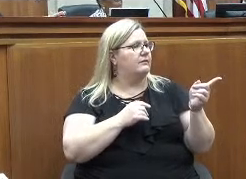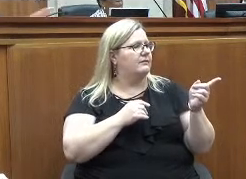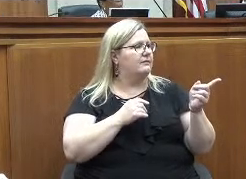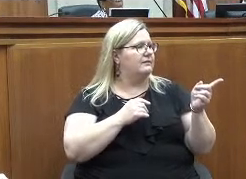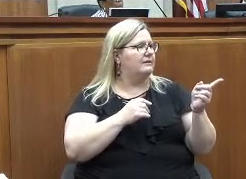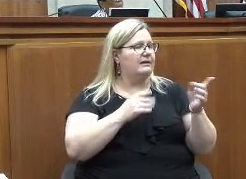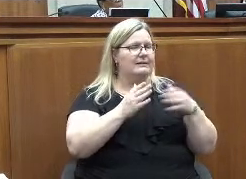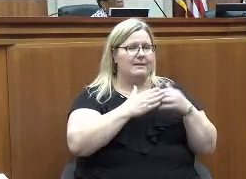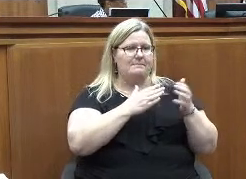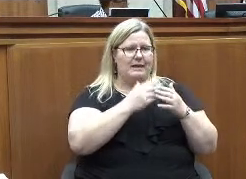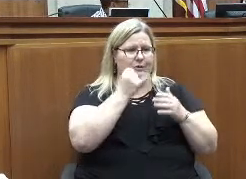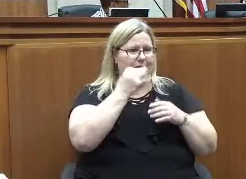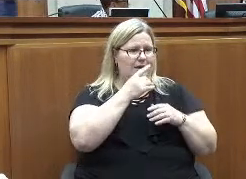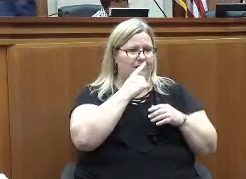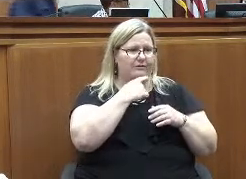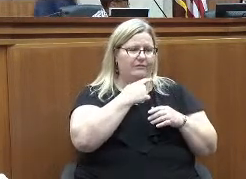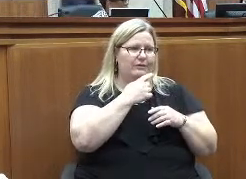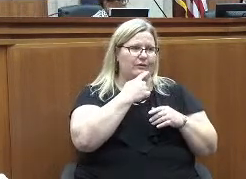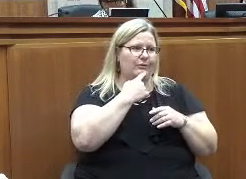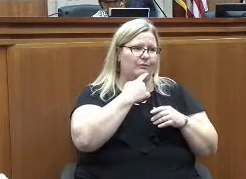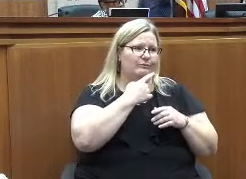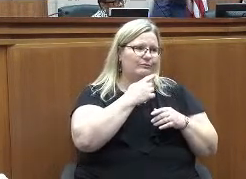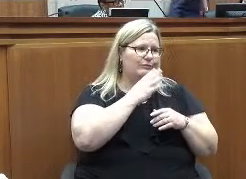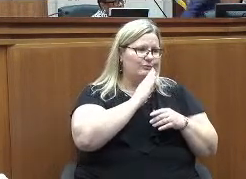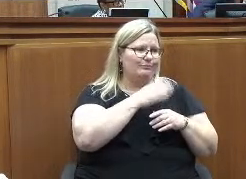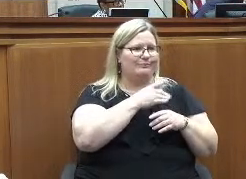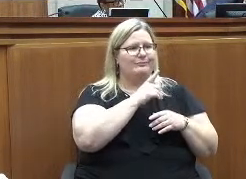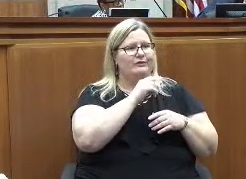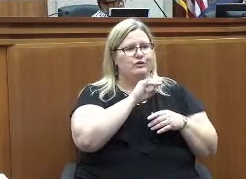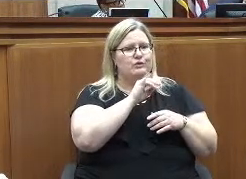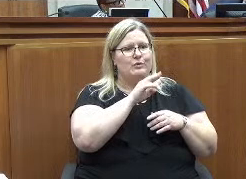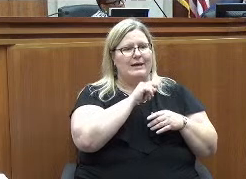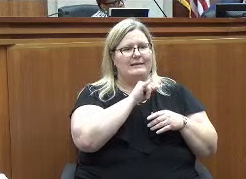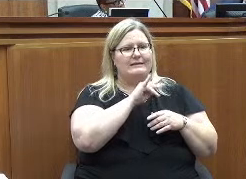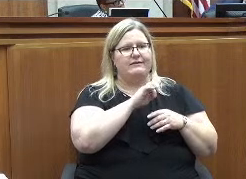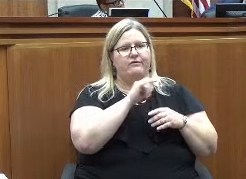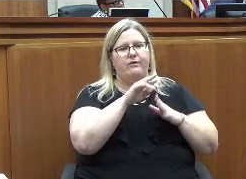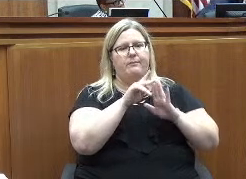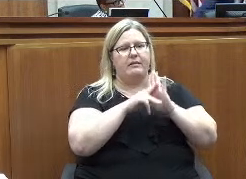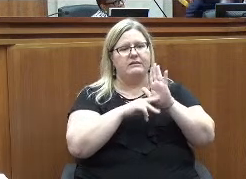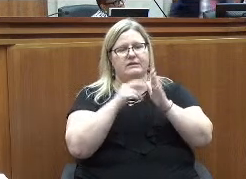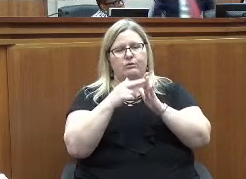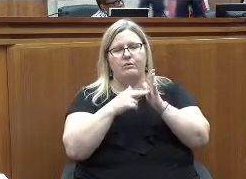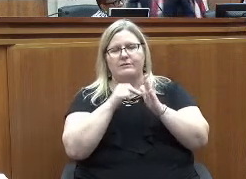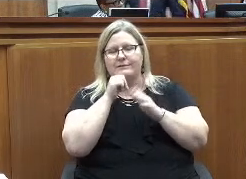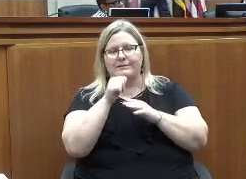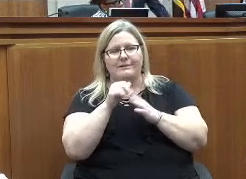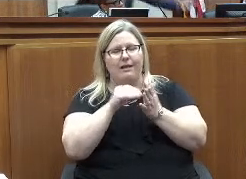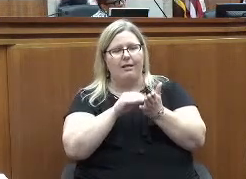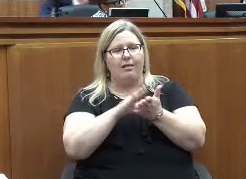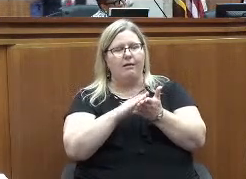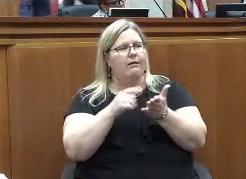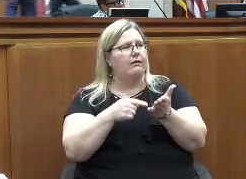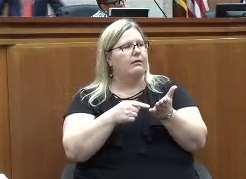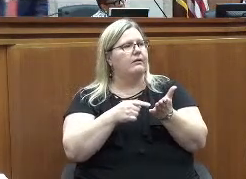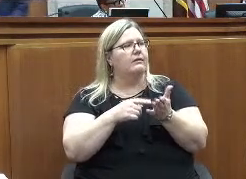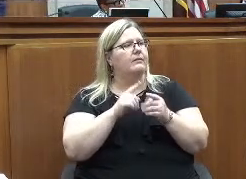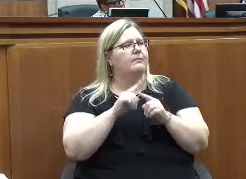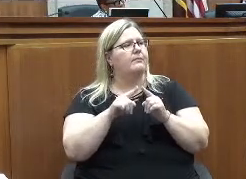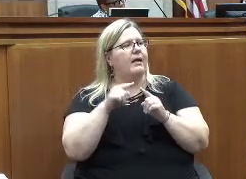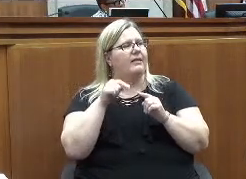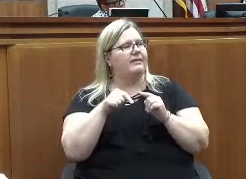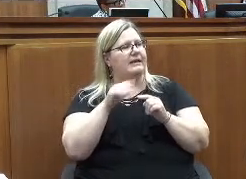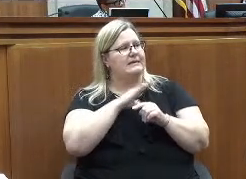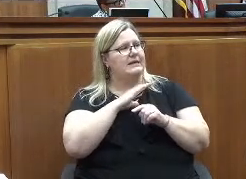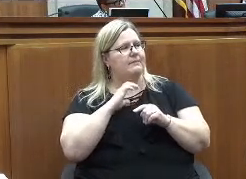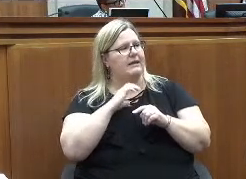directive, a policy, or a rule, it's not noticed. This is contemplating this board and this committee